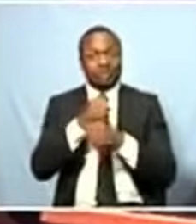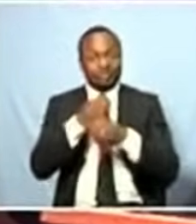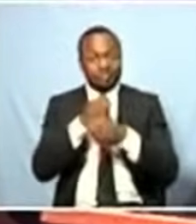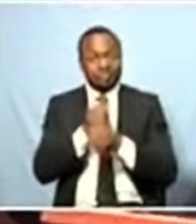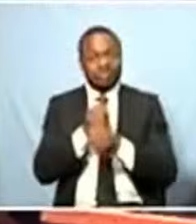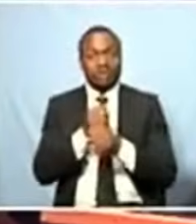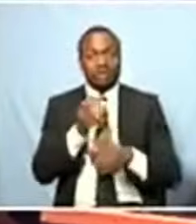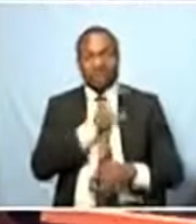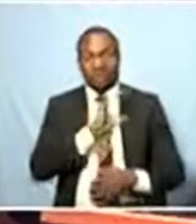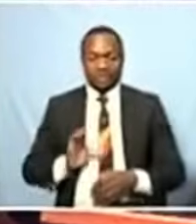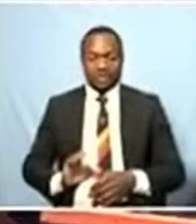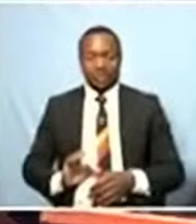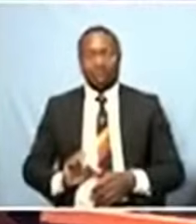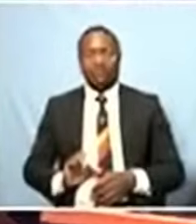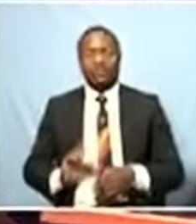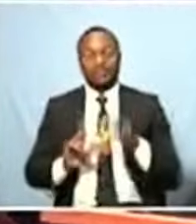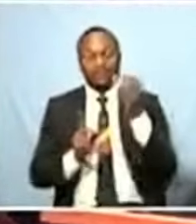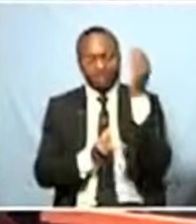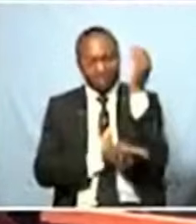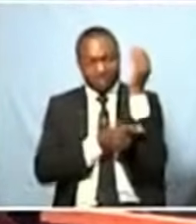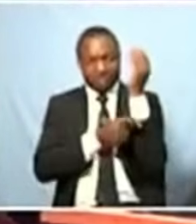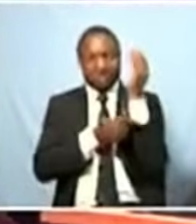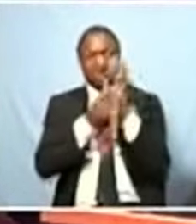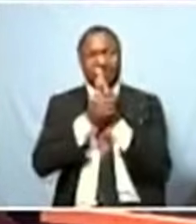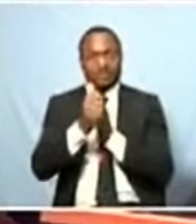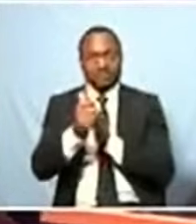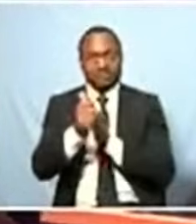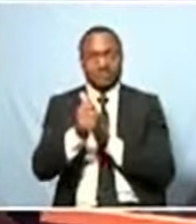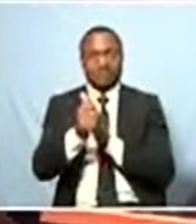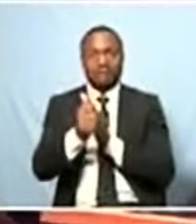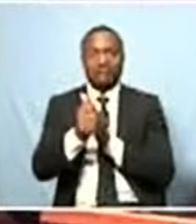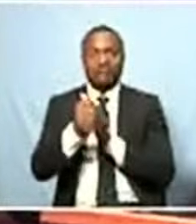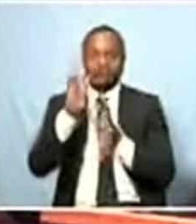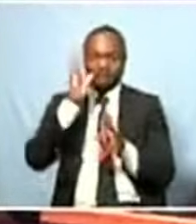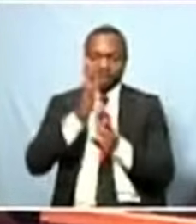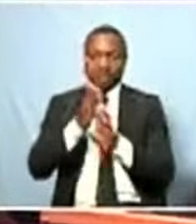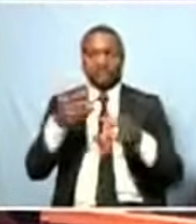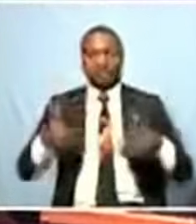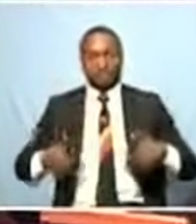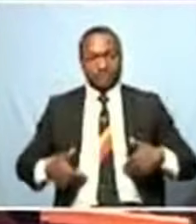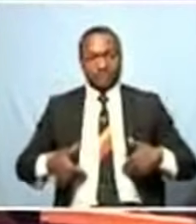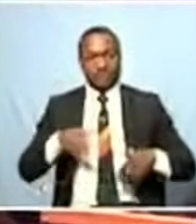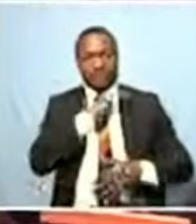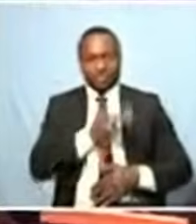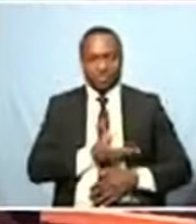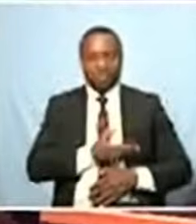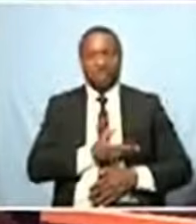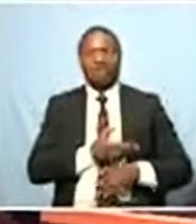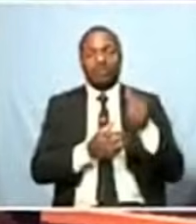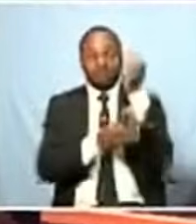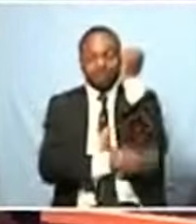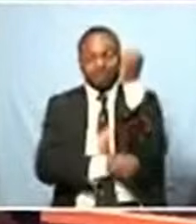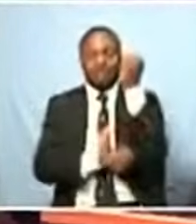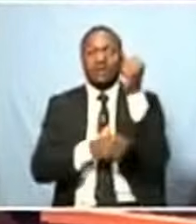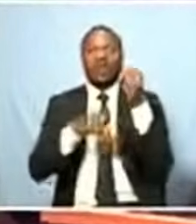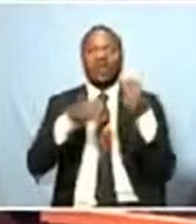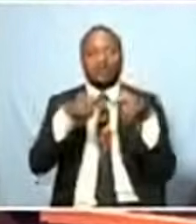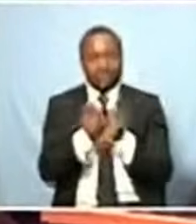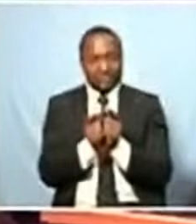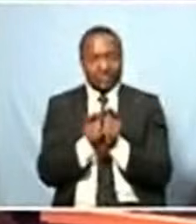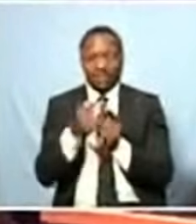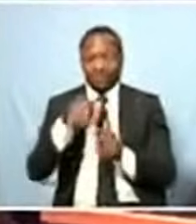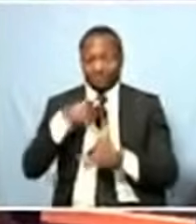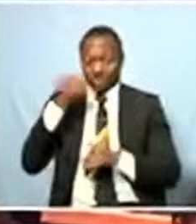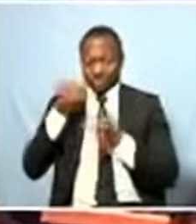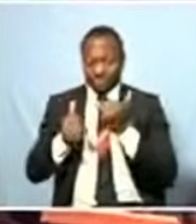enterprise development and skills training for youth, women and vulnerable groups. In conclusion, as I